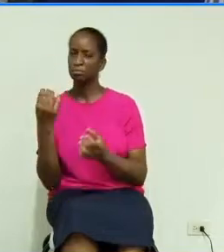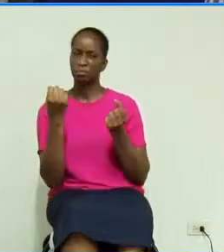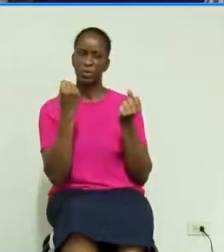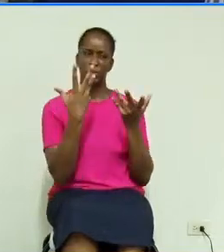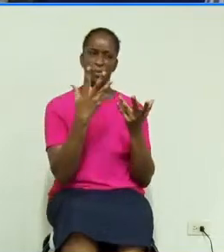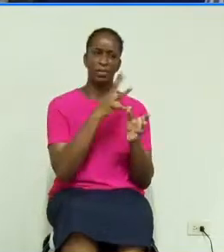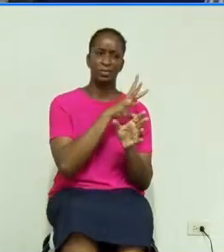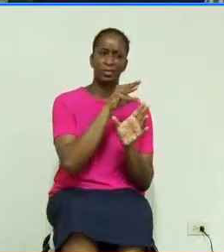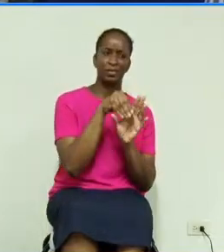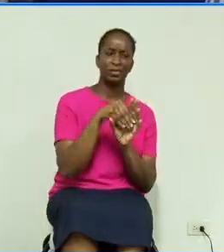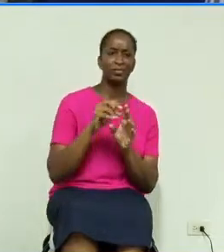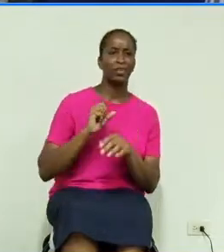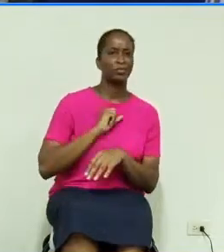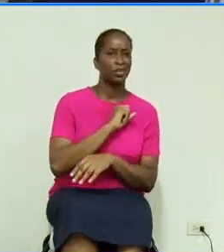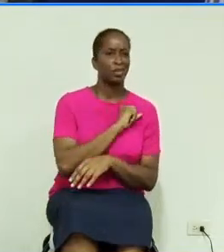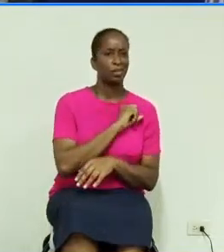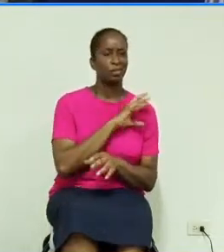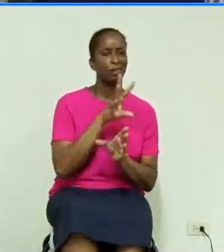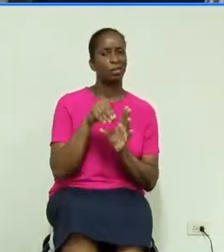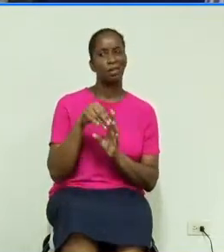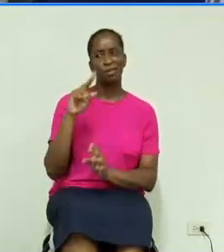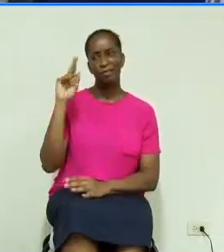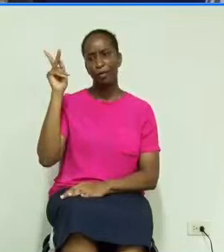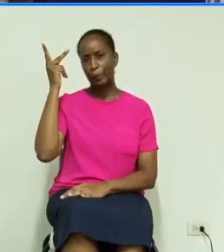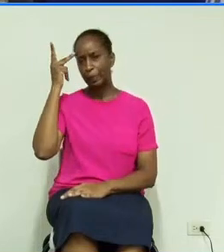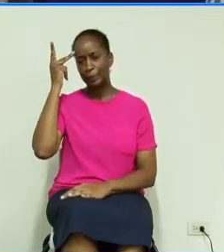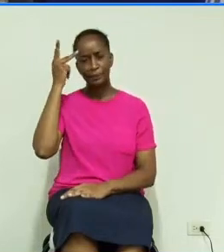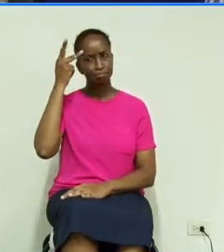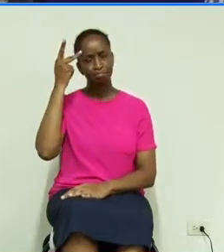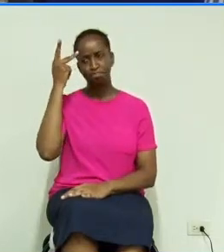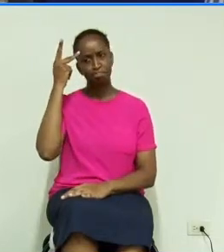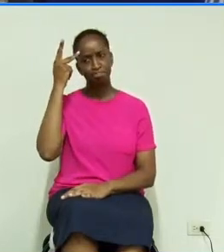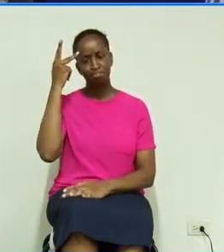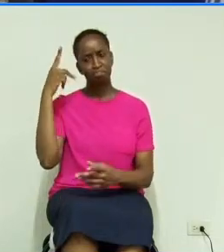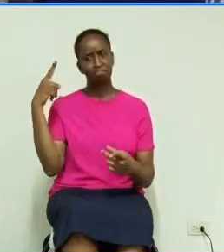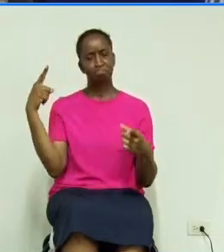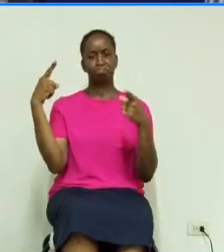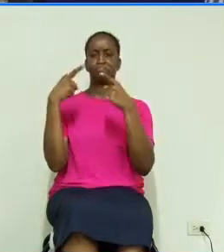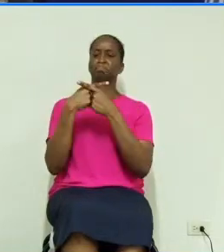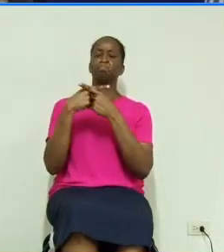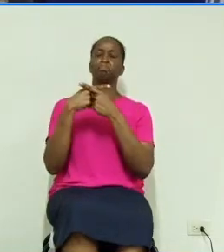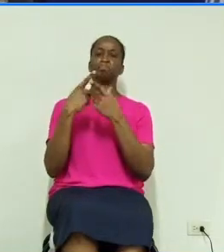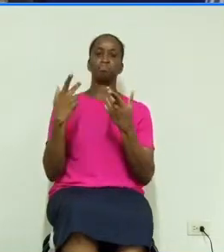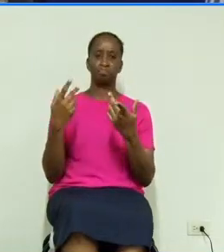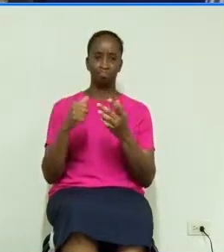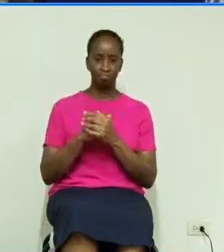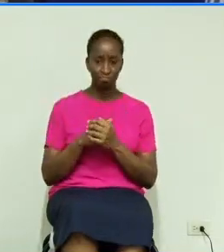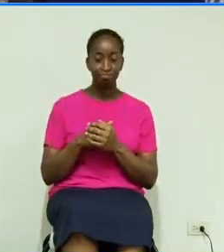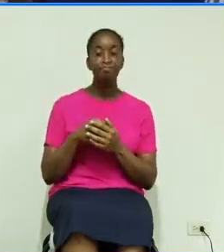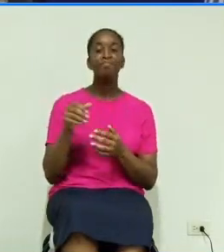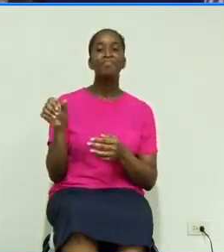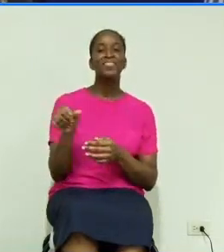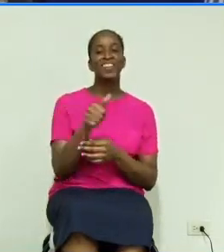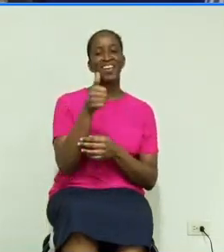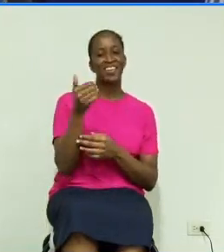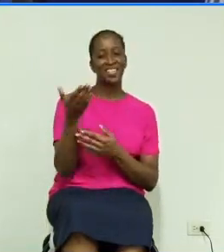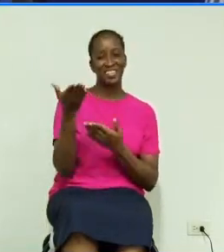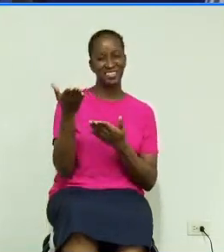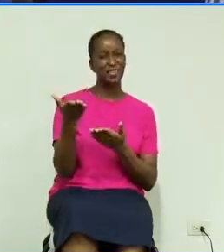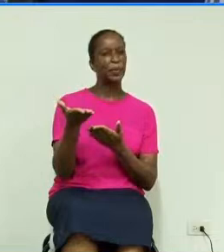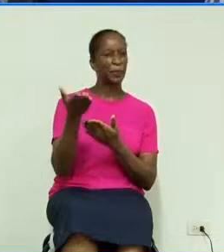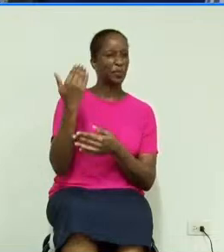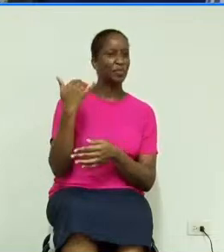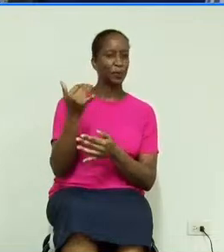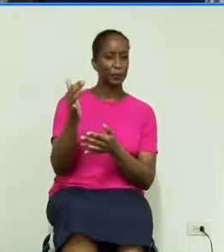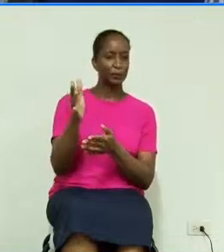schoolmate, Vera Brathwaite, I think your overview, again, reinforcing the importance of